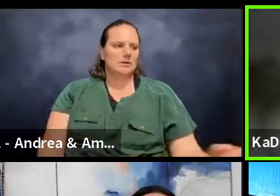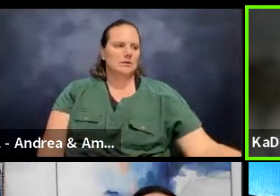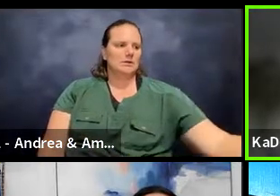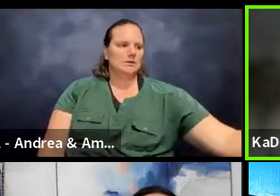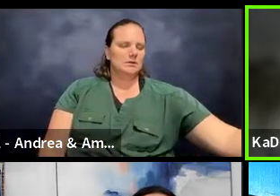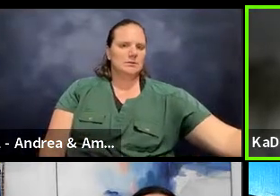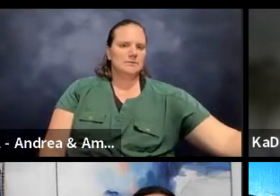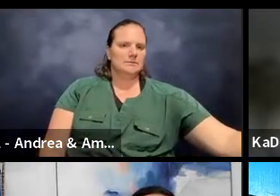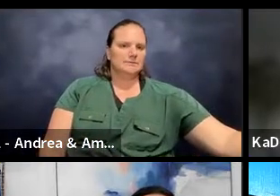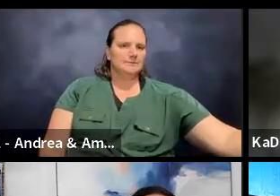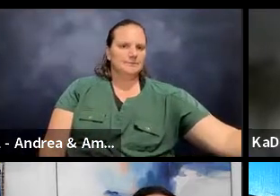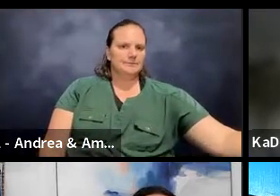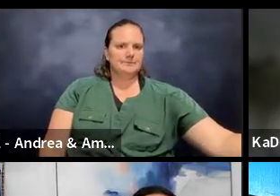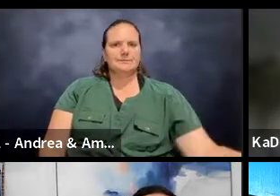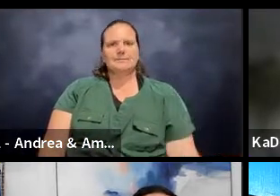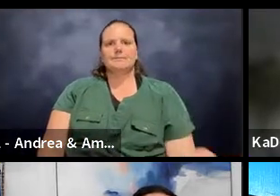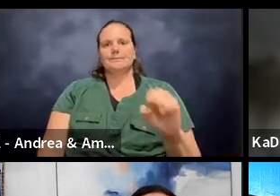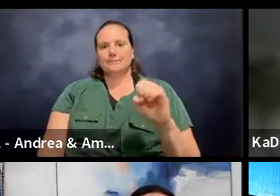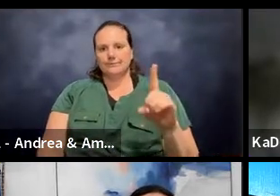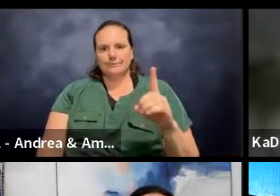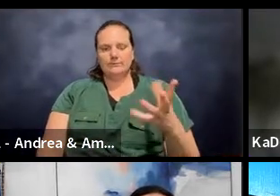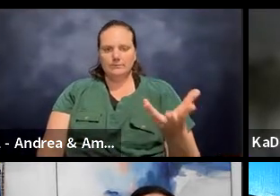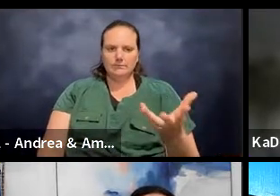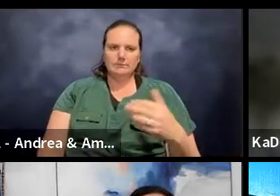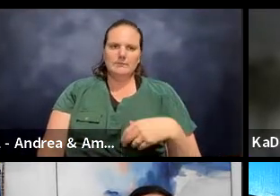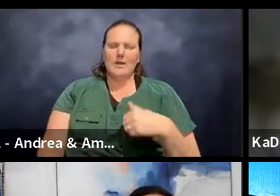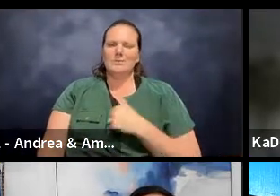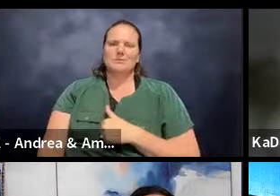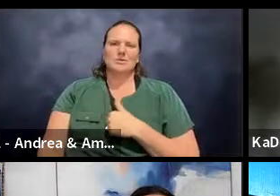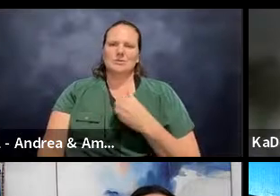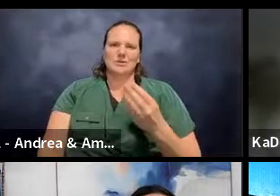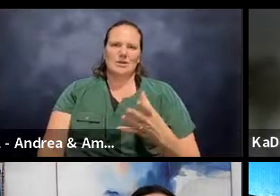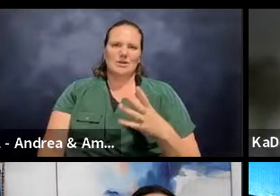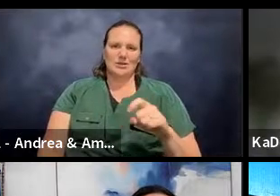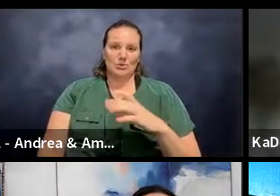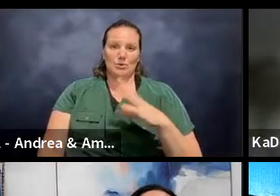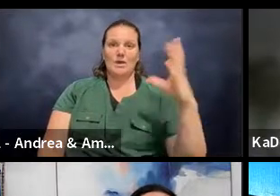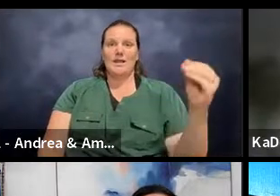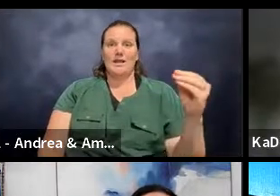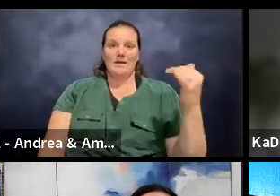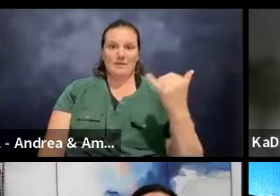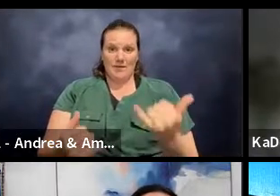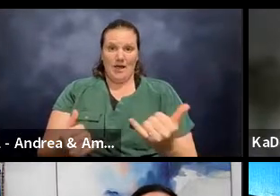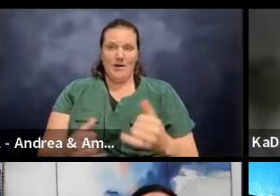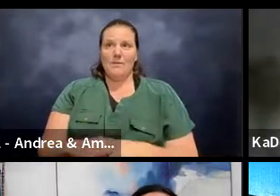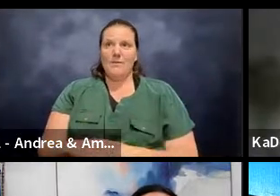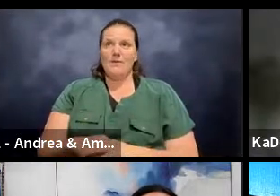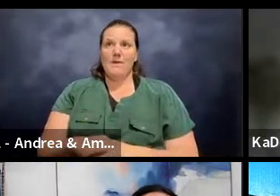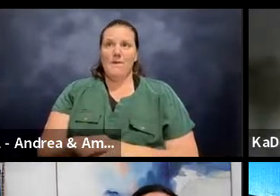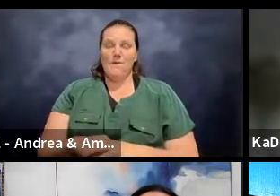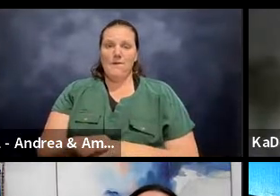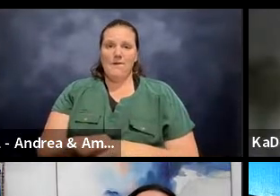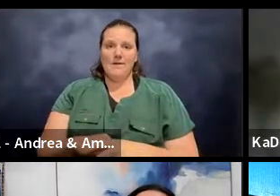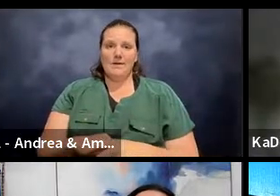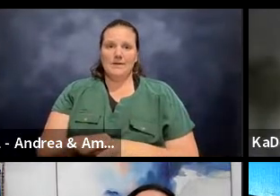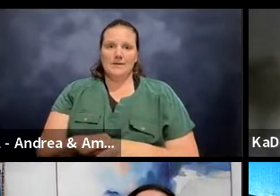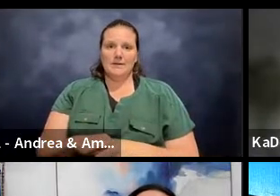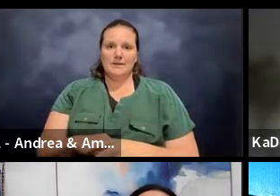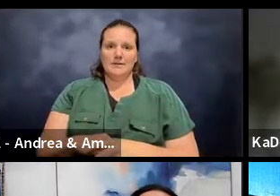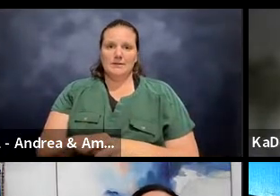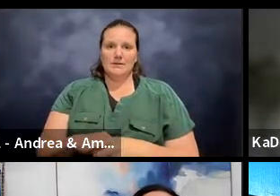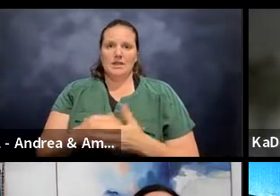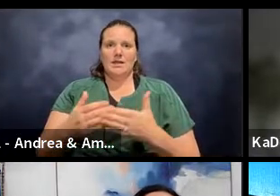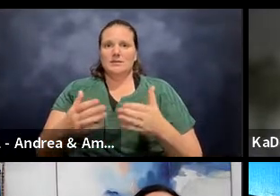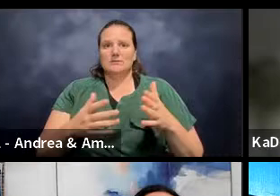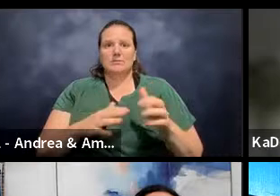Ed. Yes, I'm just sorry to tell you, I need to leave now. I have these things that are backed